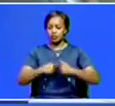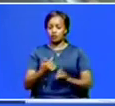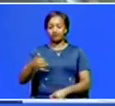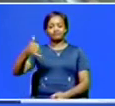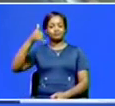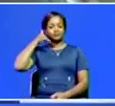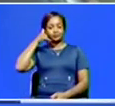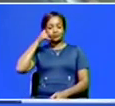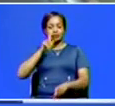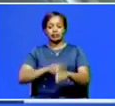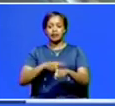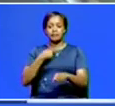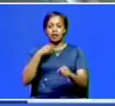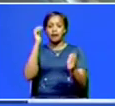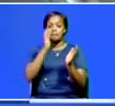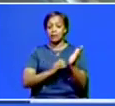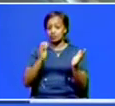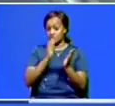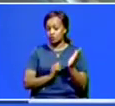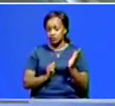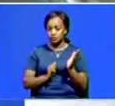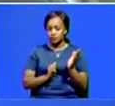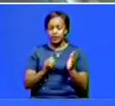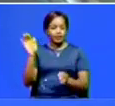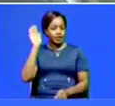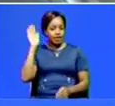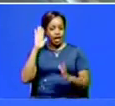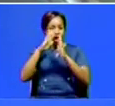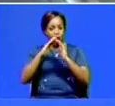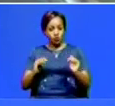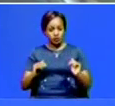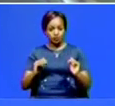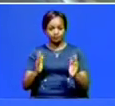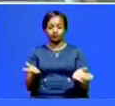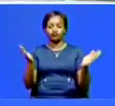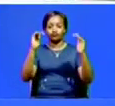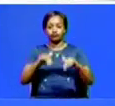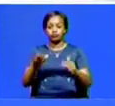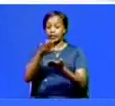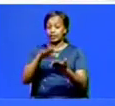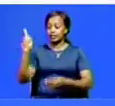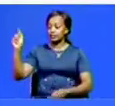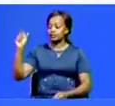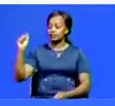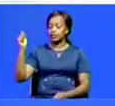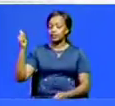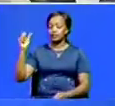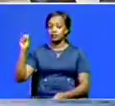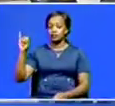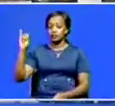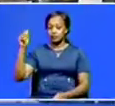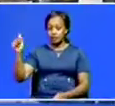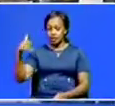Machakos jana. Kuwa jumba limeanguka mtaa wa Tassia. Sasa nikajaribu kupigia wale wanaishi huko.